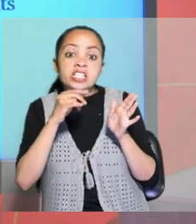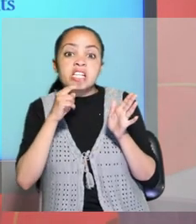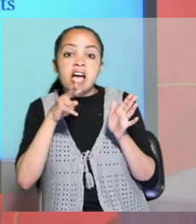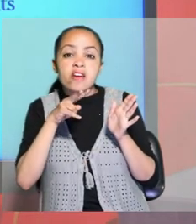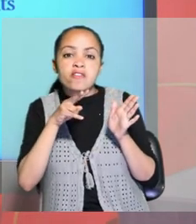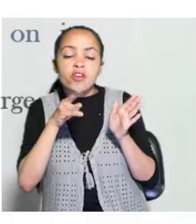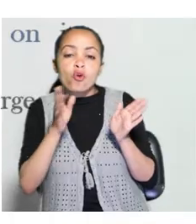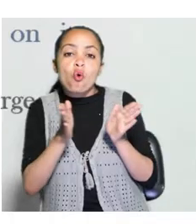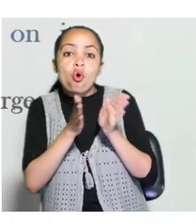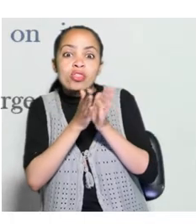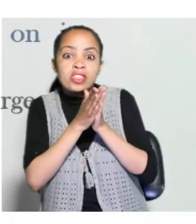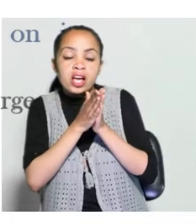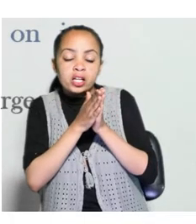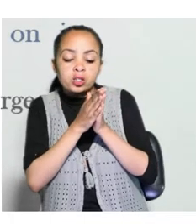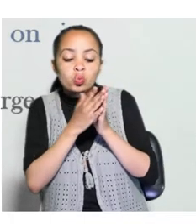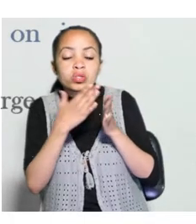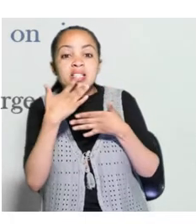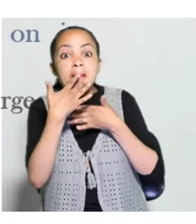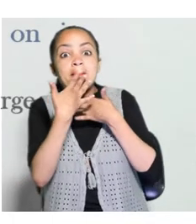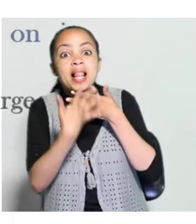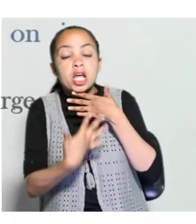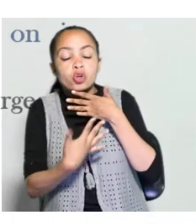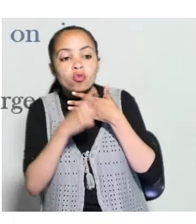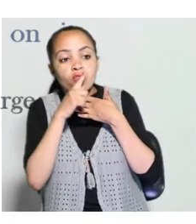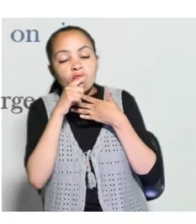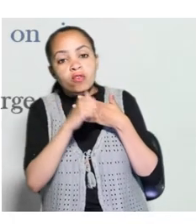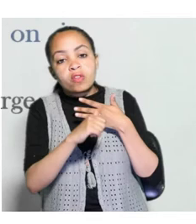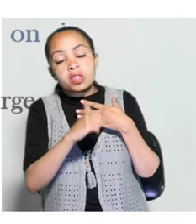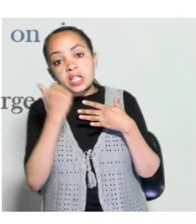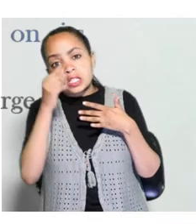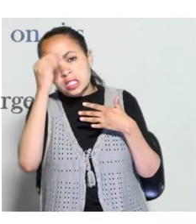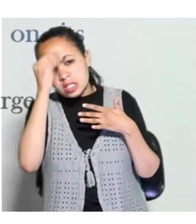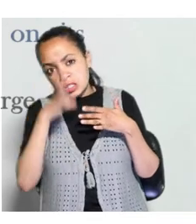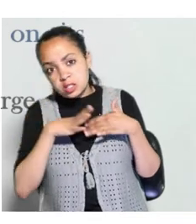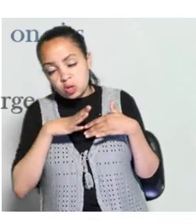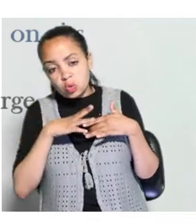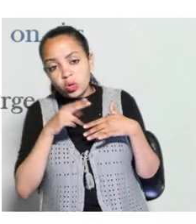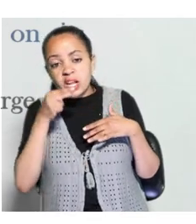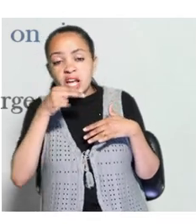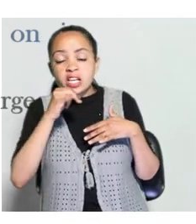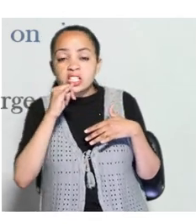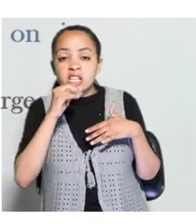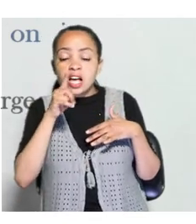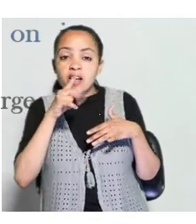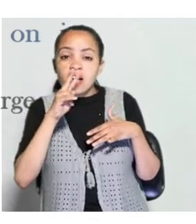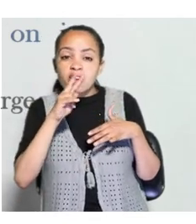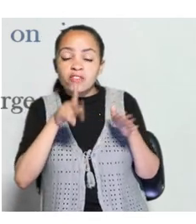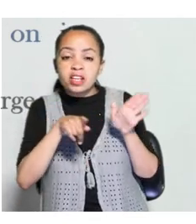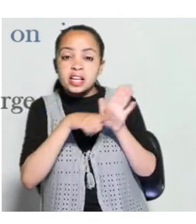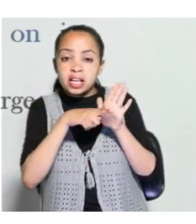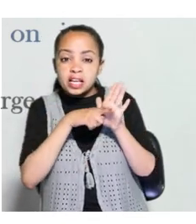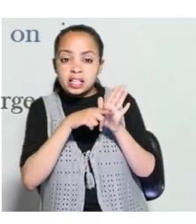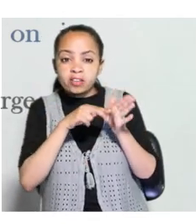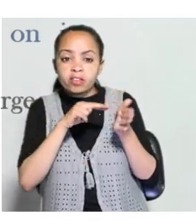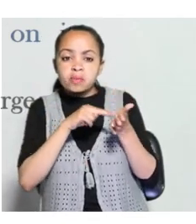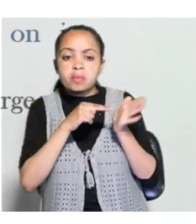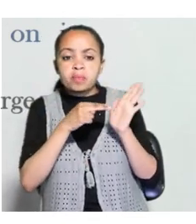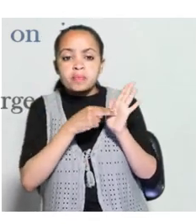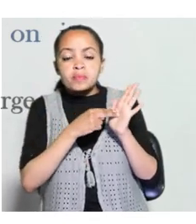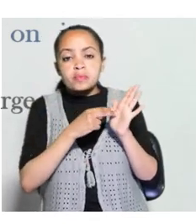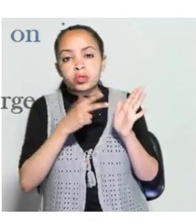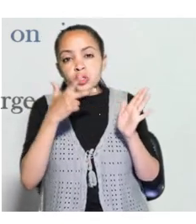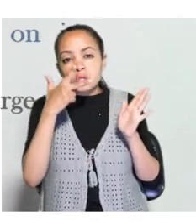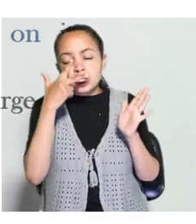contact with a blood of that individual. When you say HIV negative, for 3 consecutive